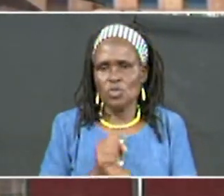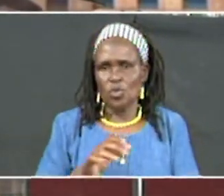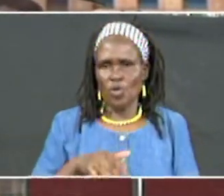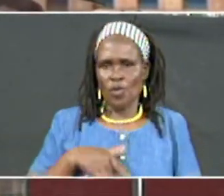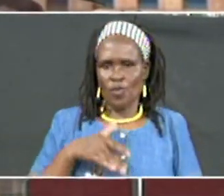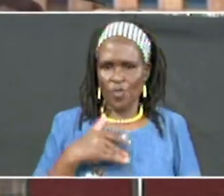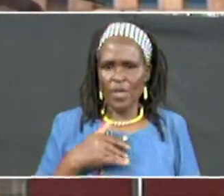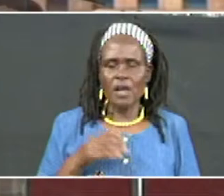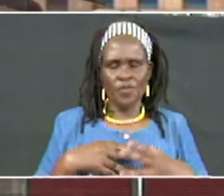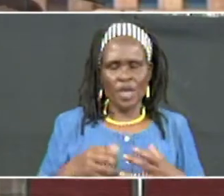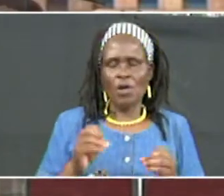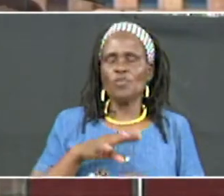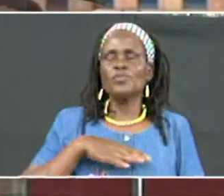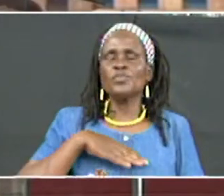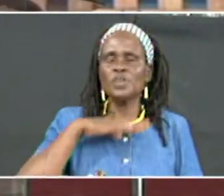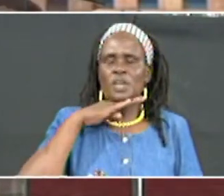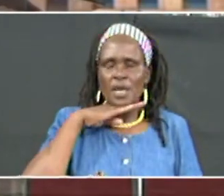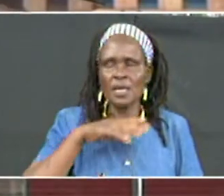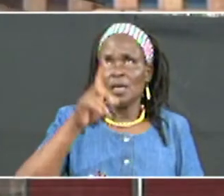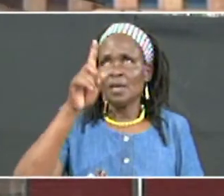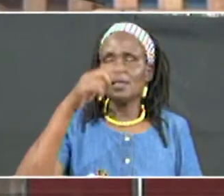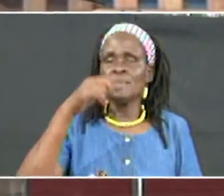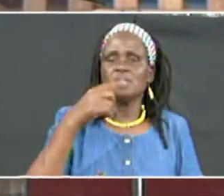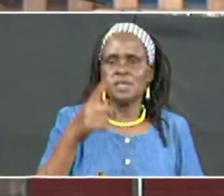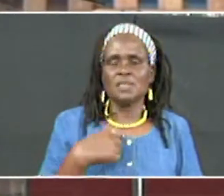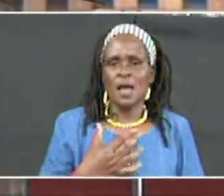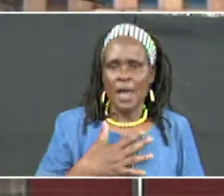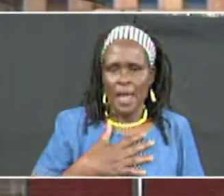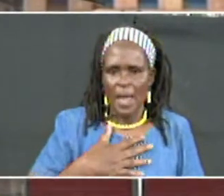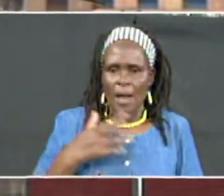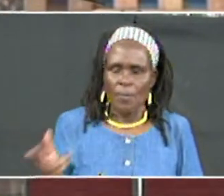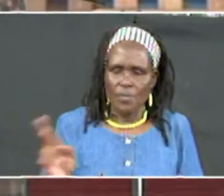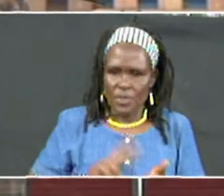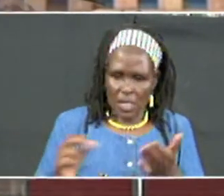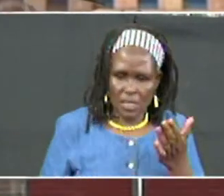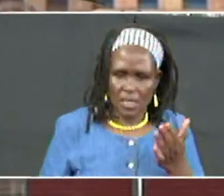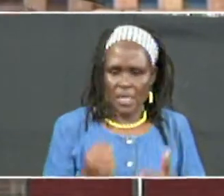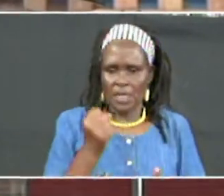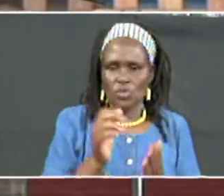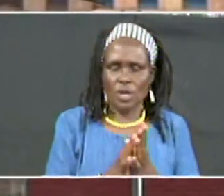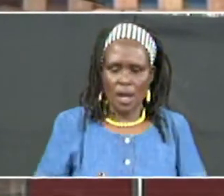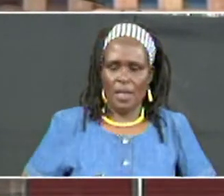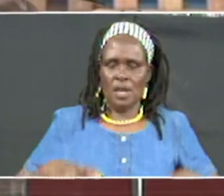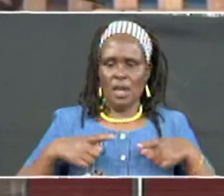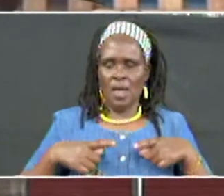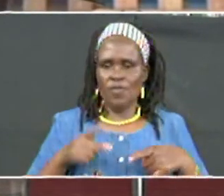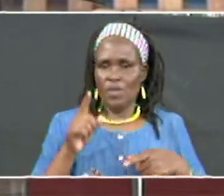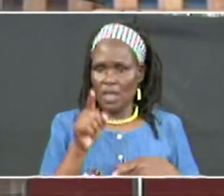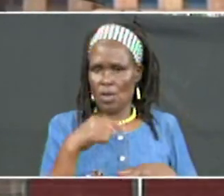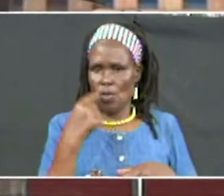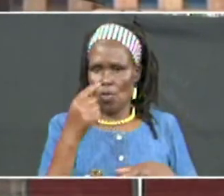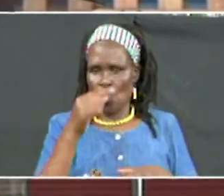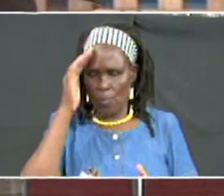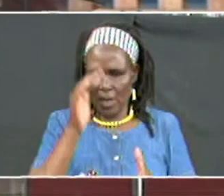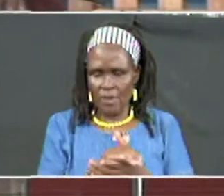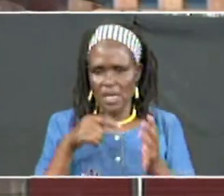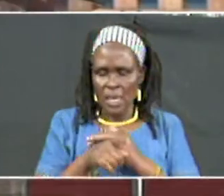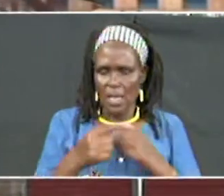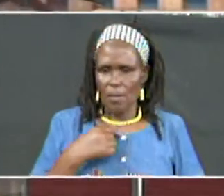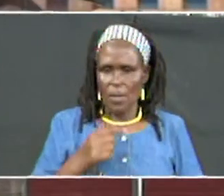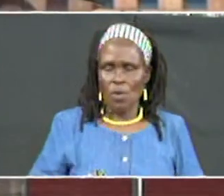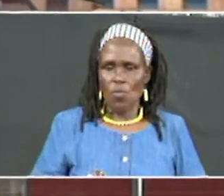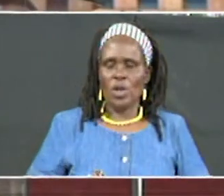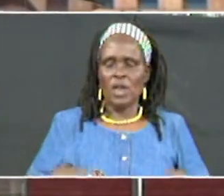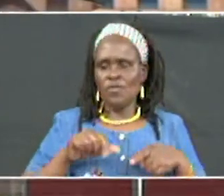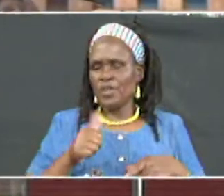death? He says, I am the resurrection and the life. He who believes in me will live even though he